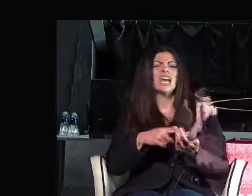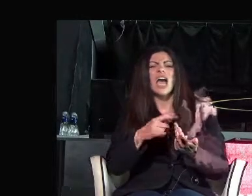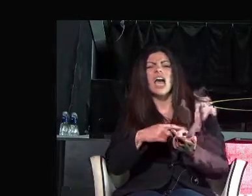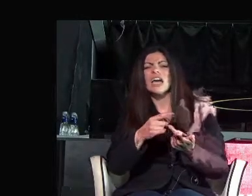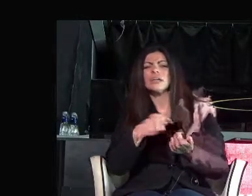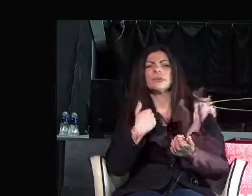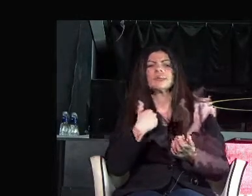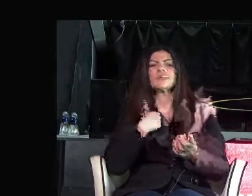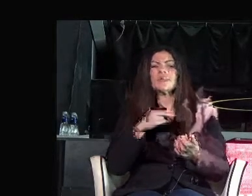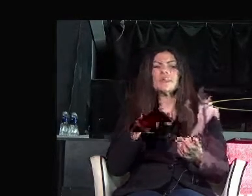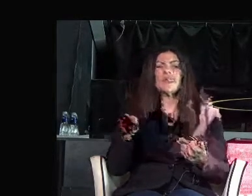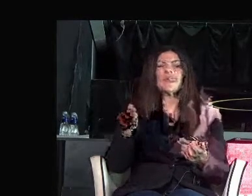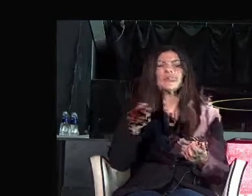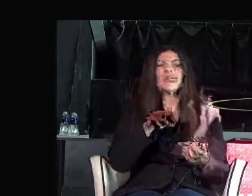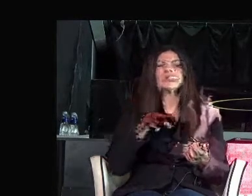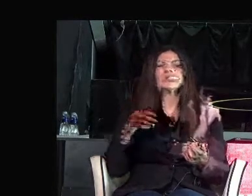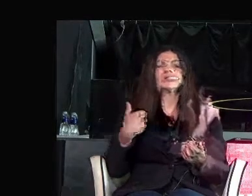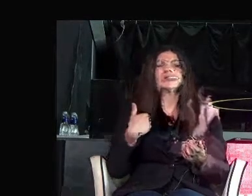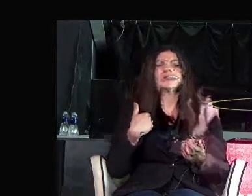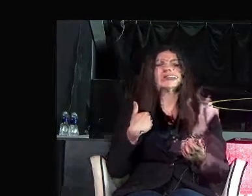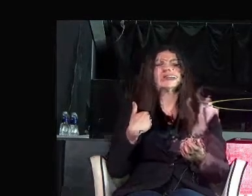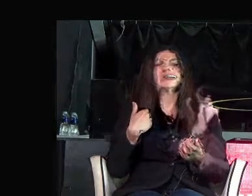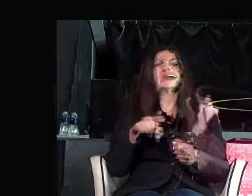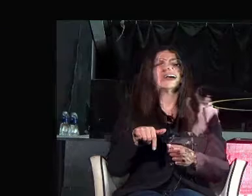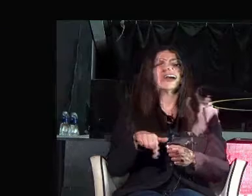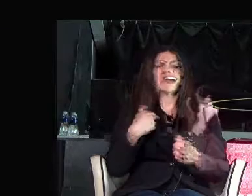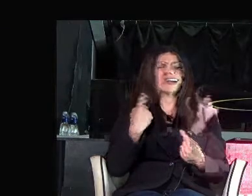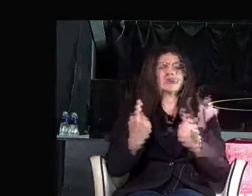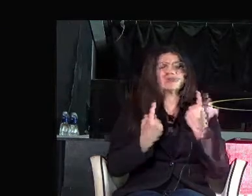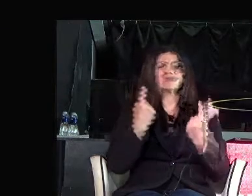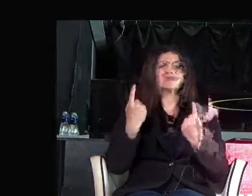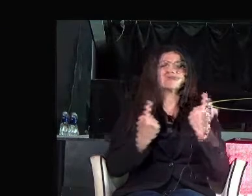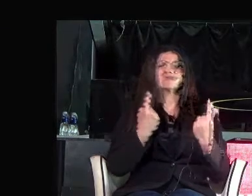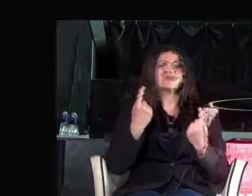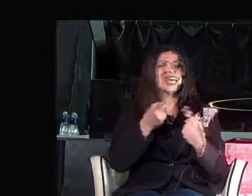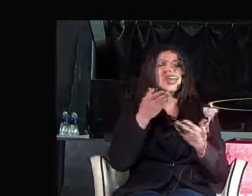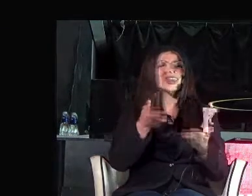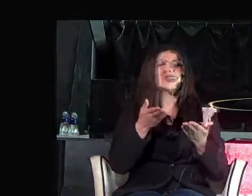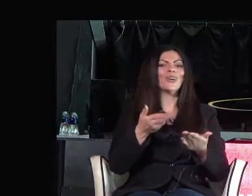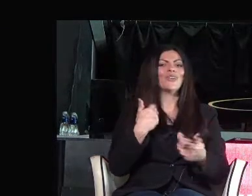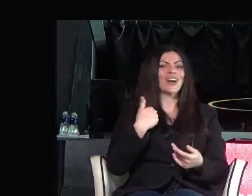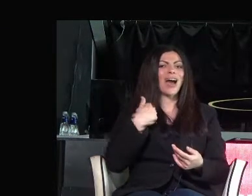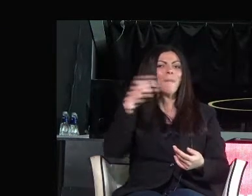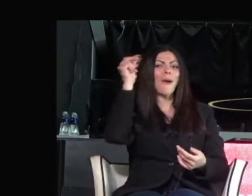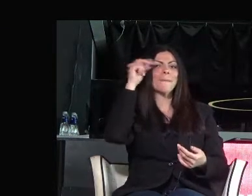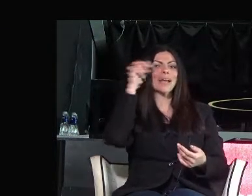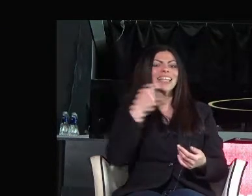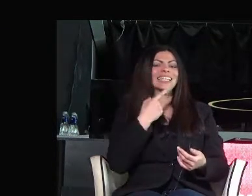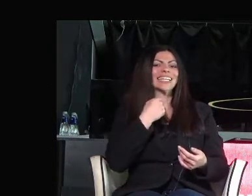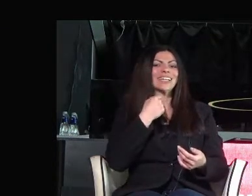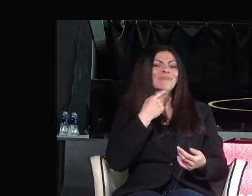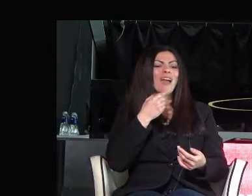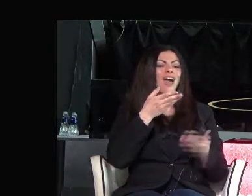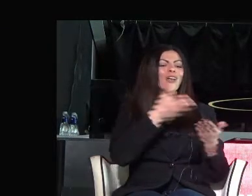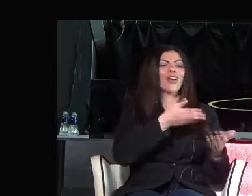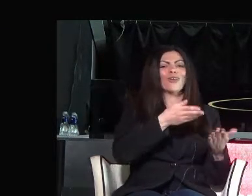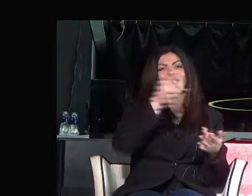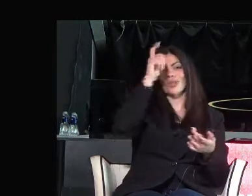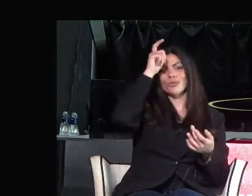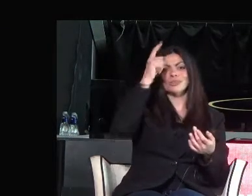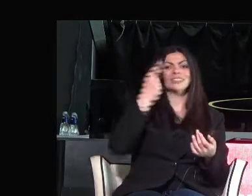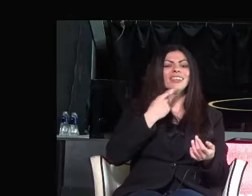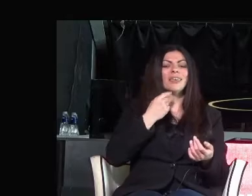was my Bulgarian name and this is my Turkish name. And I never understood that, why they would have 2 names and why I only have 1